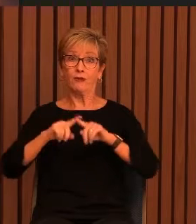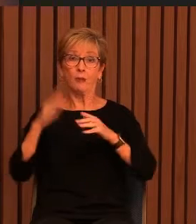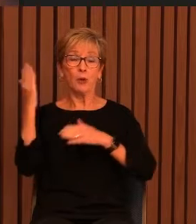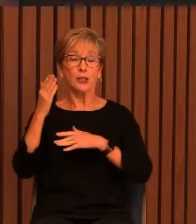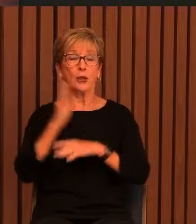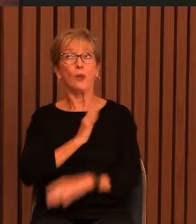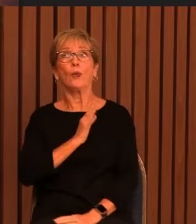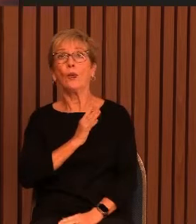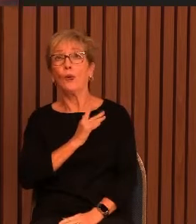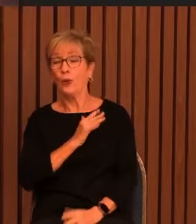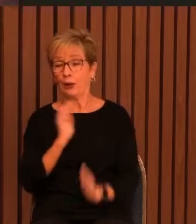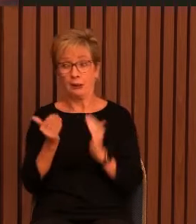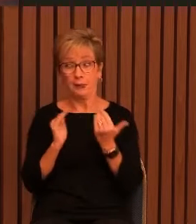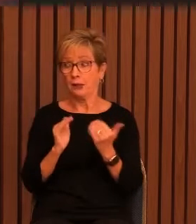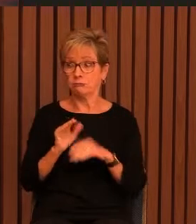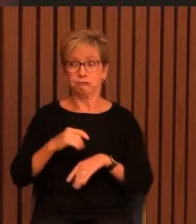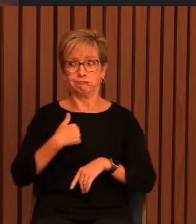that.